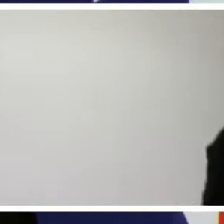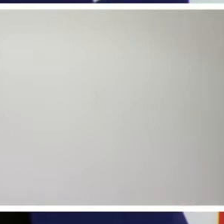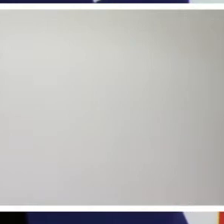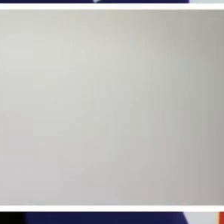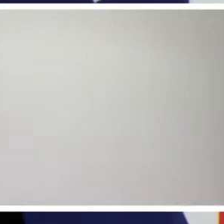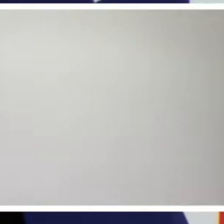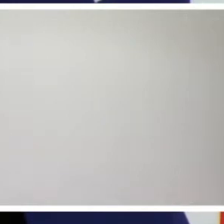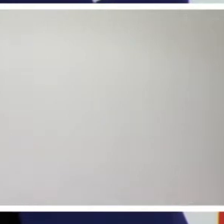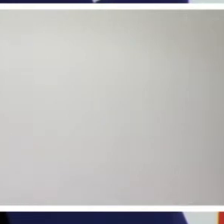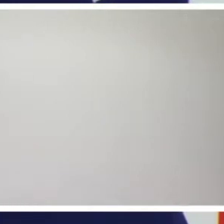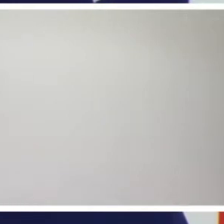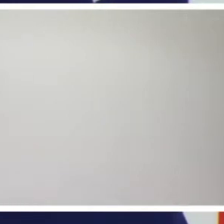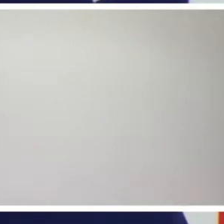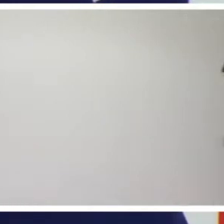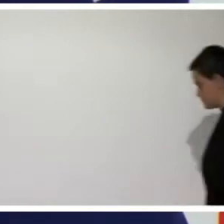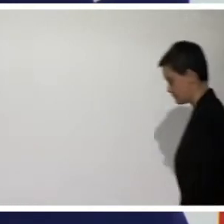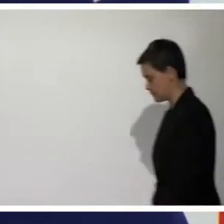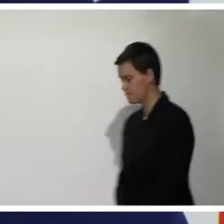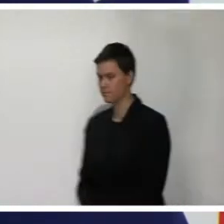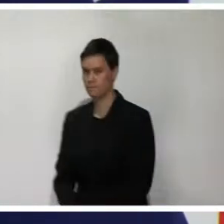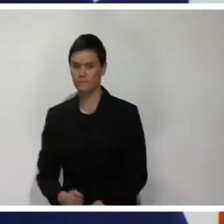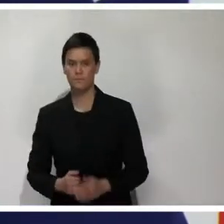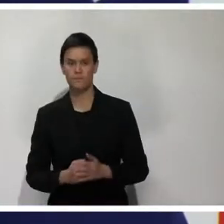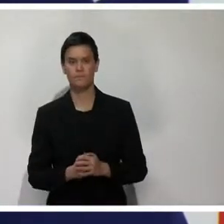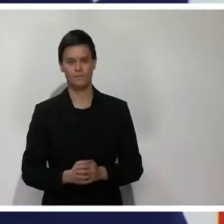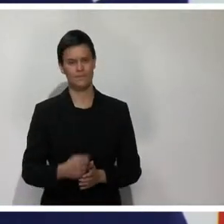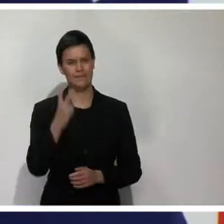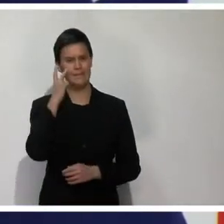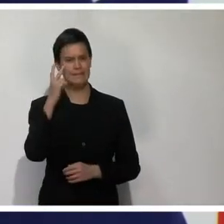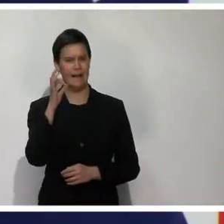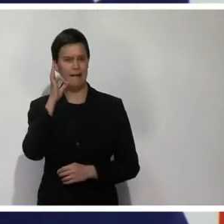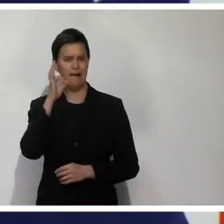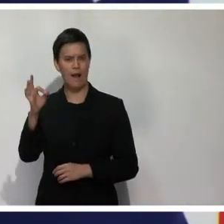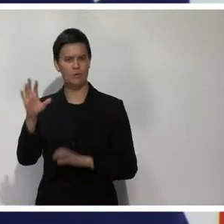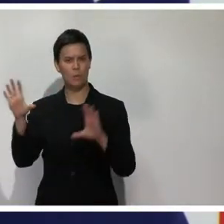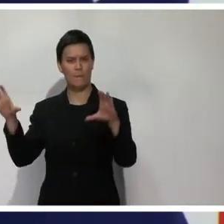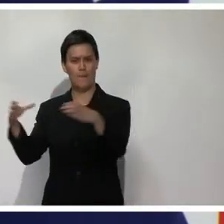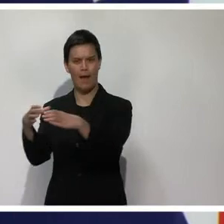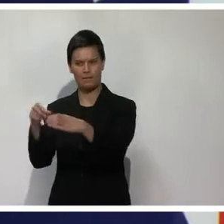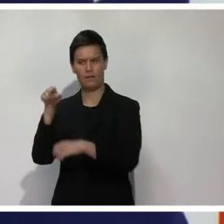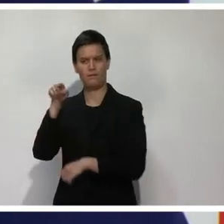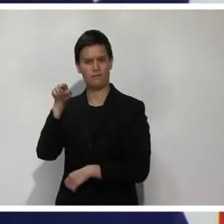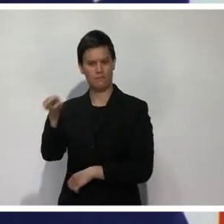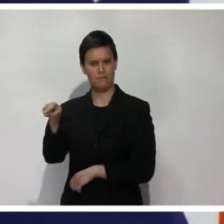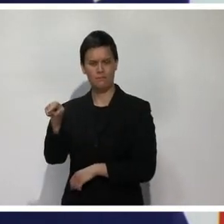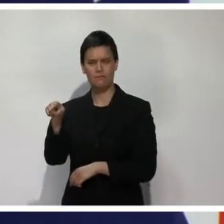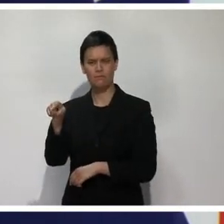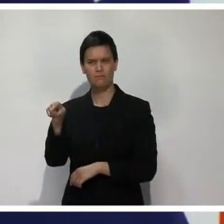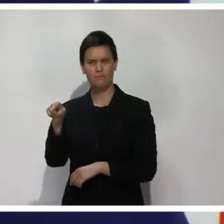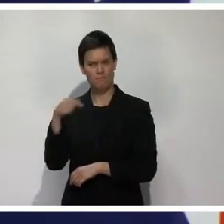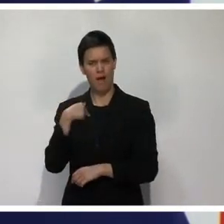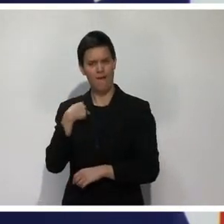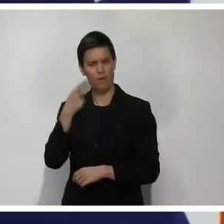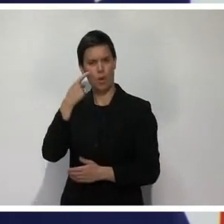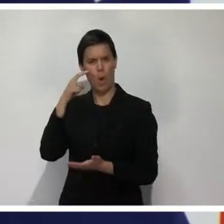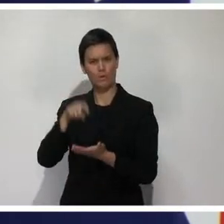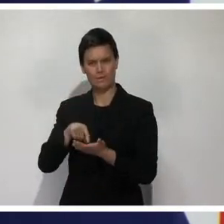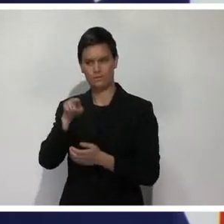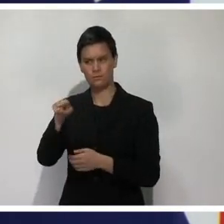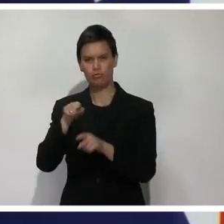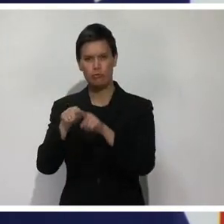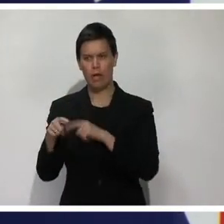appears that a lot of the opposition's energy is put into trying to get a consultation from the government about what is happening.